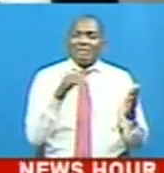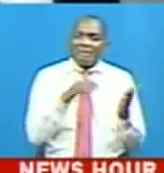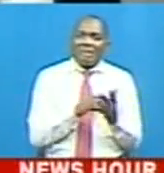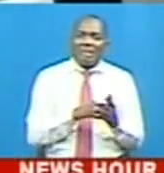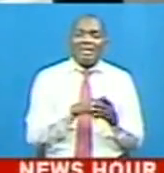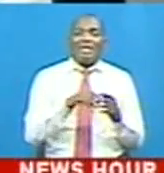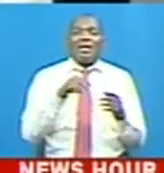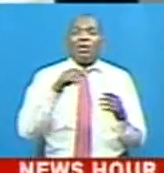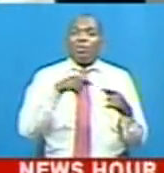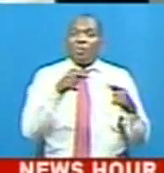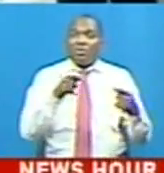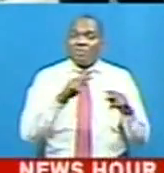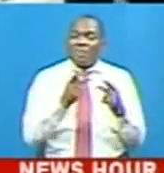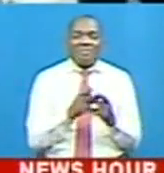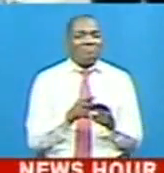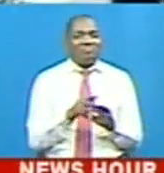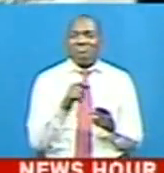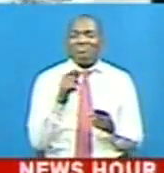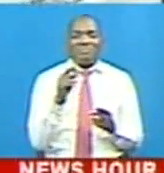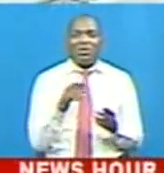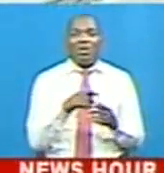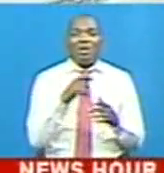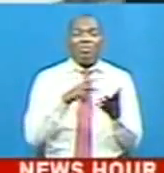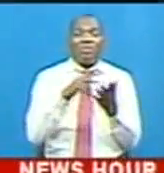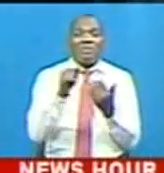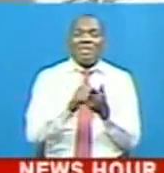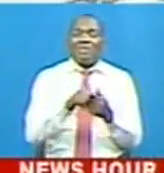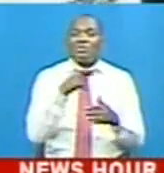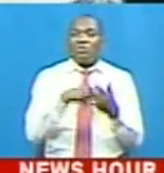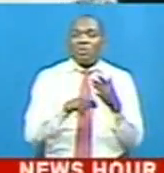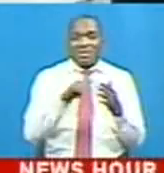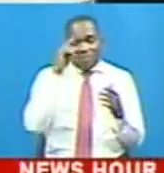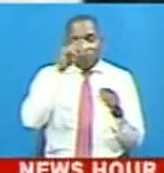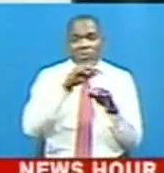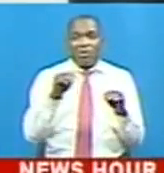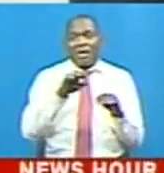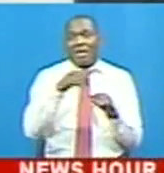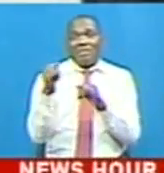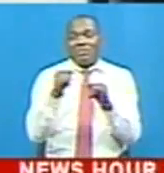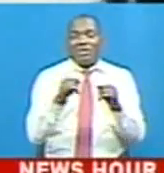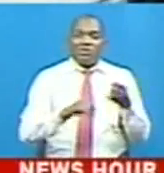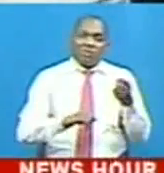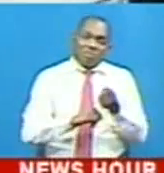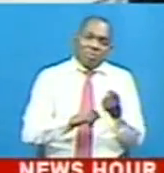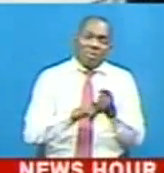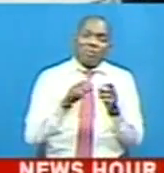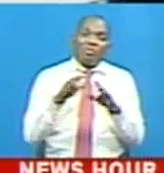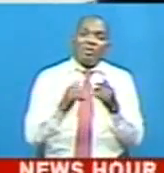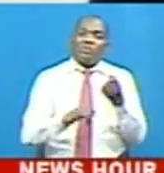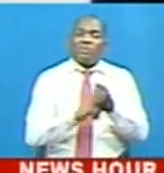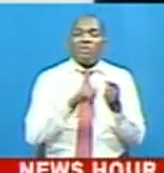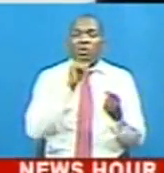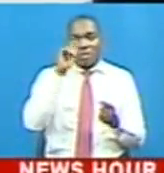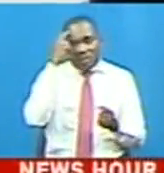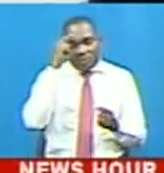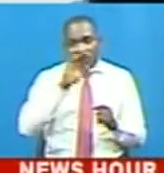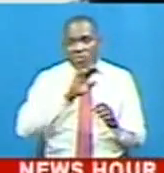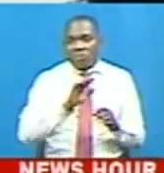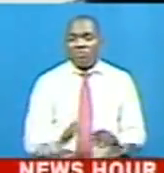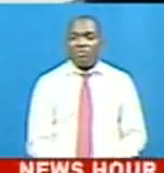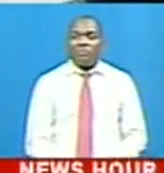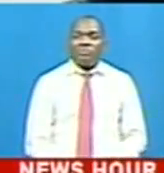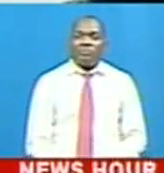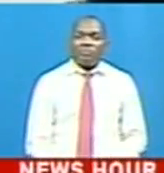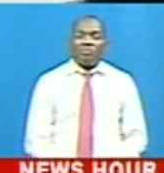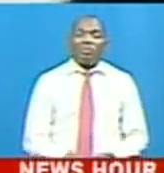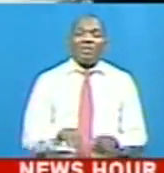minority, but the government insisted that the cost of the project would be borne by some corporate entities in the country as part of their social